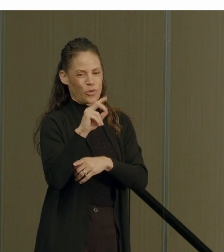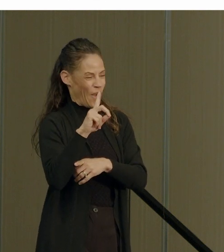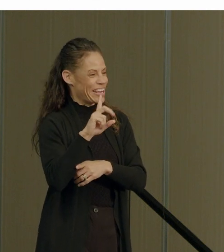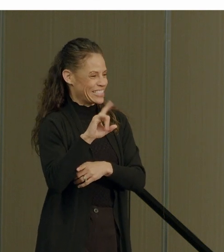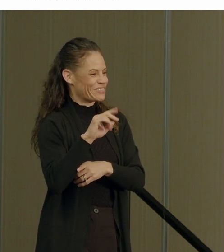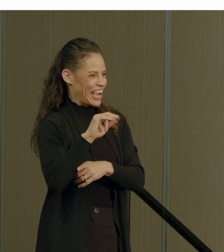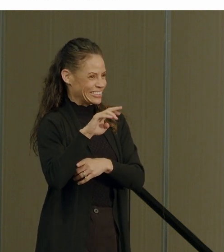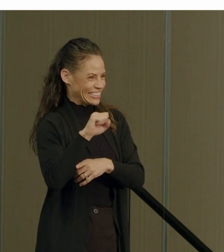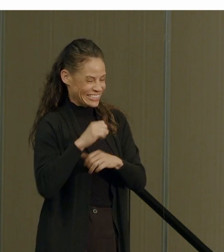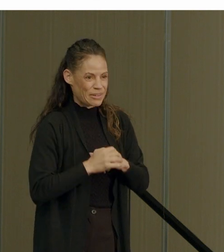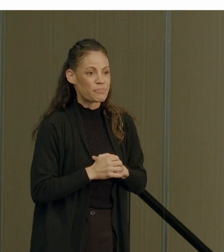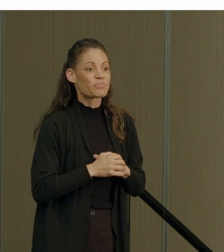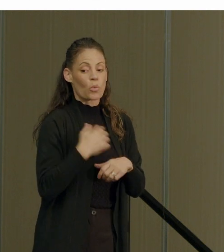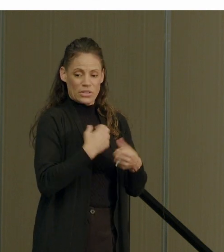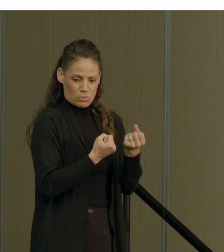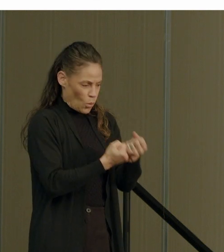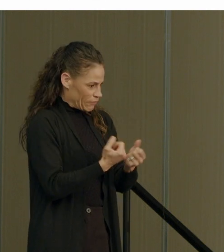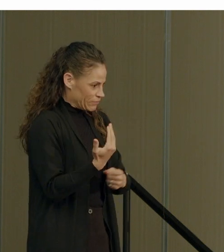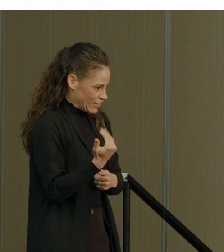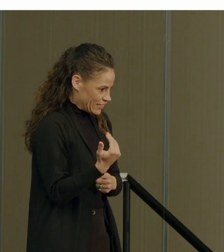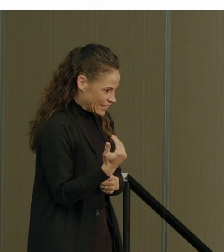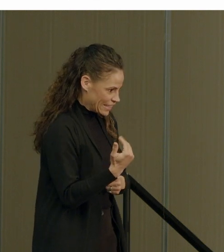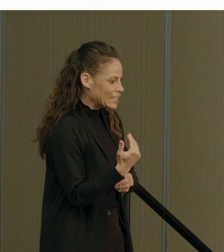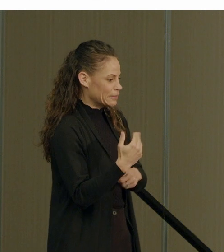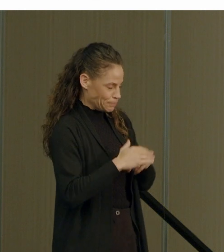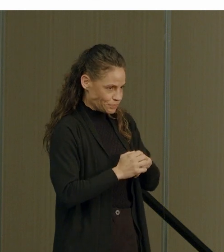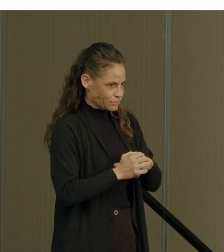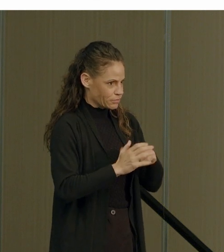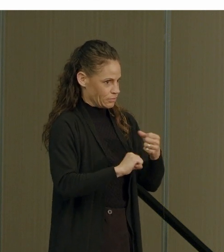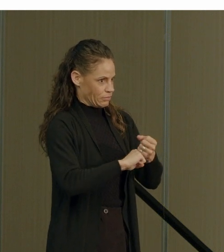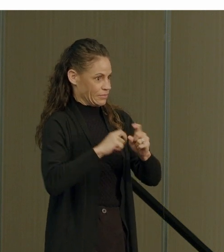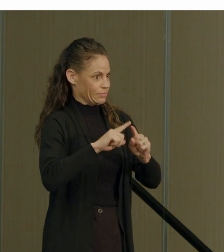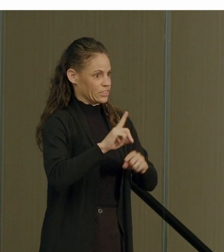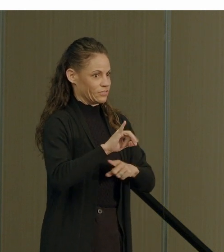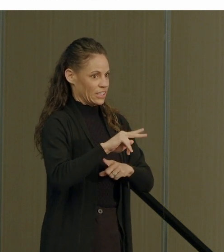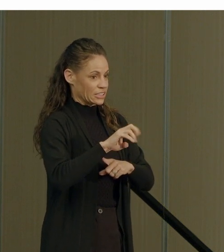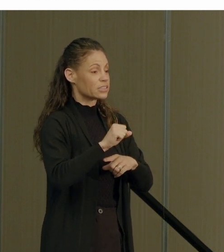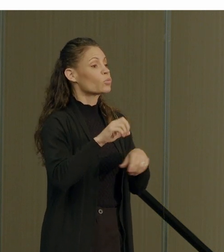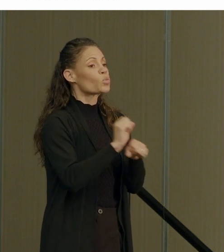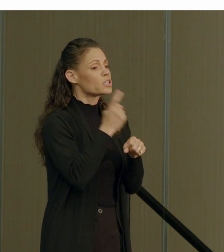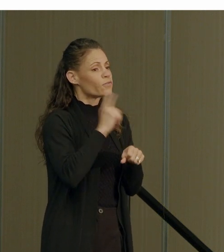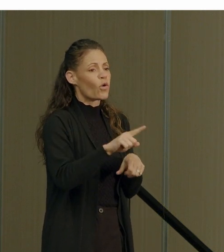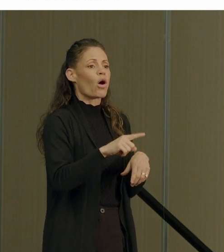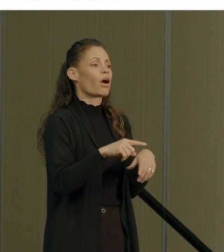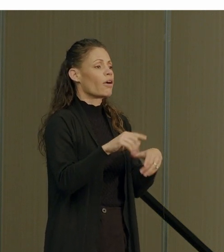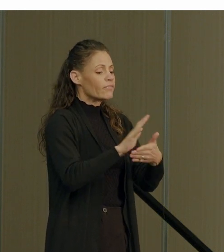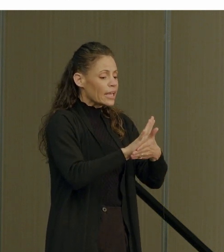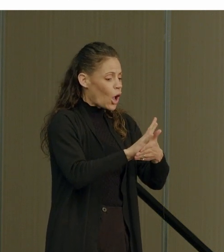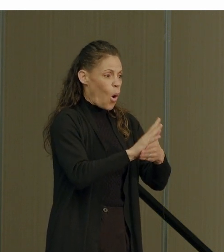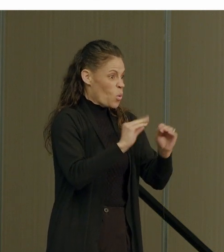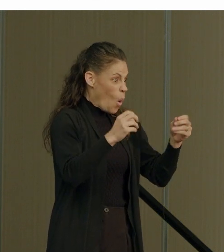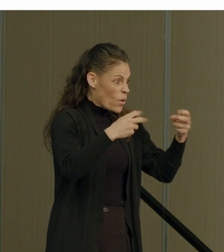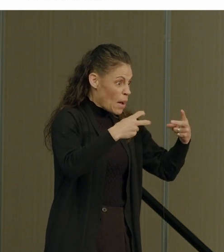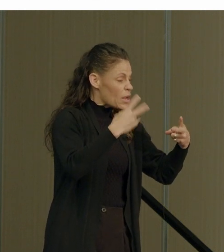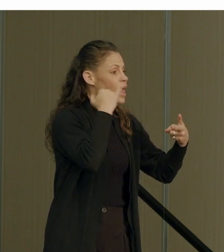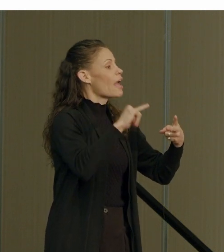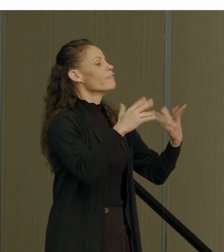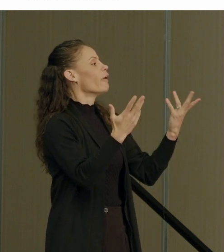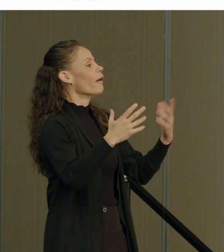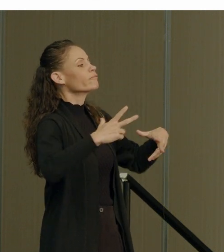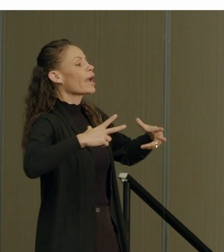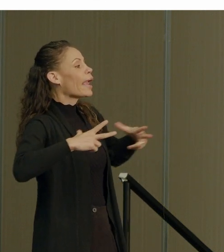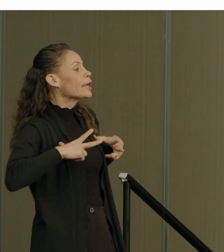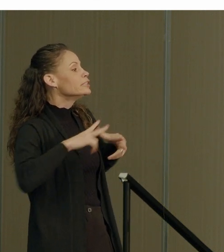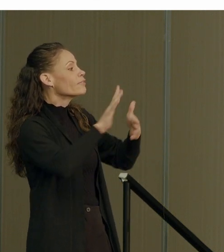most Android devices. It works best for live streams and any uncaptioned videos, like if someone sent you a fun video from a